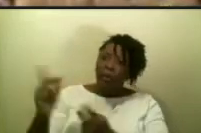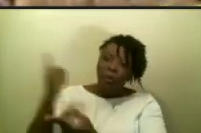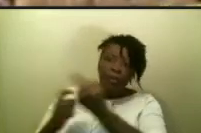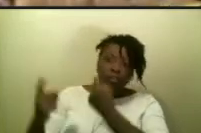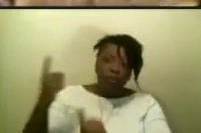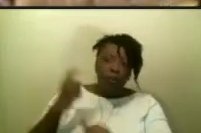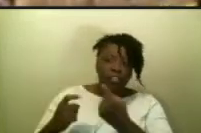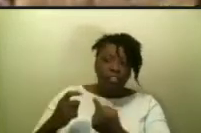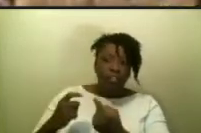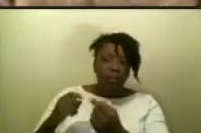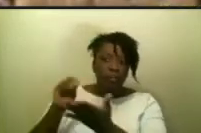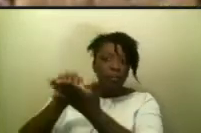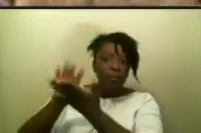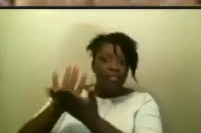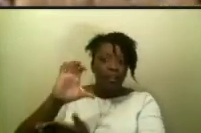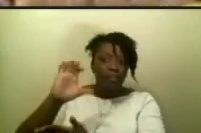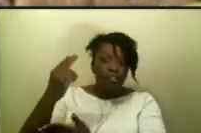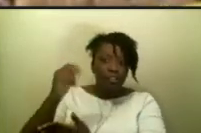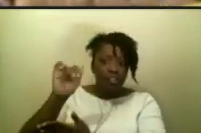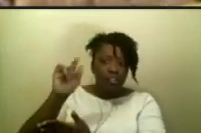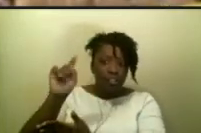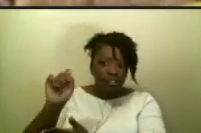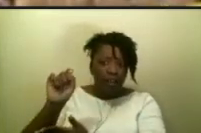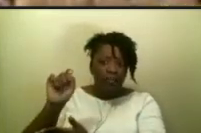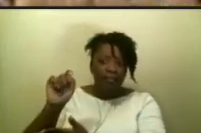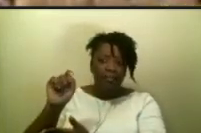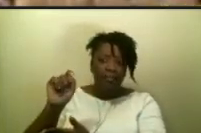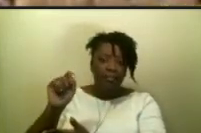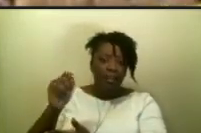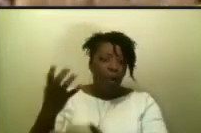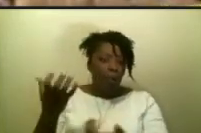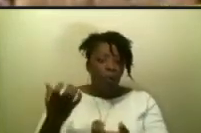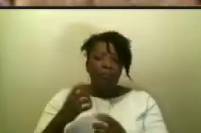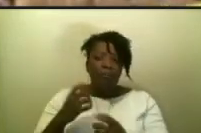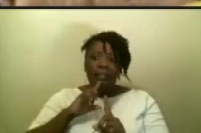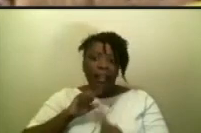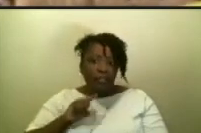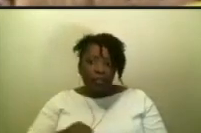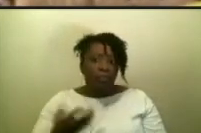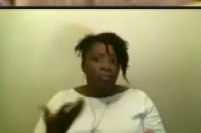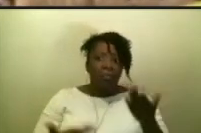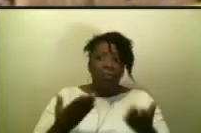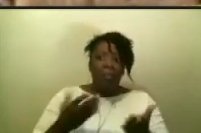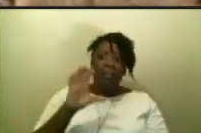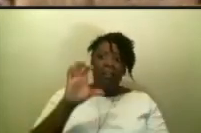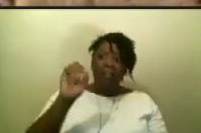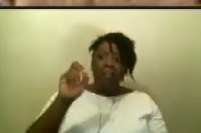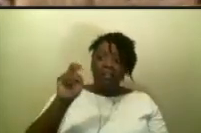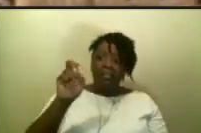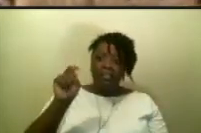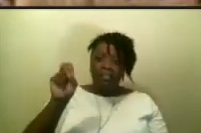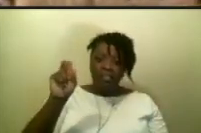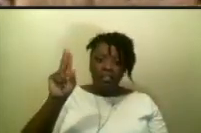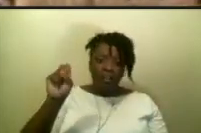or anywhere that have addressed any of the questions, whether it is the census, whether it is the redistricting, or whether it